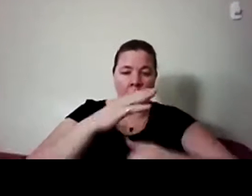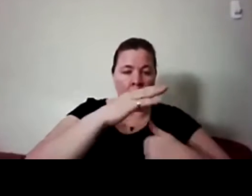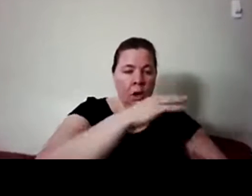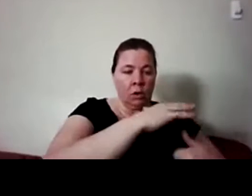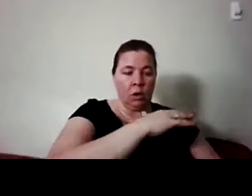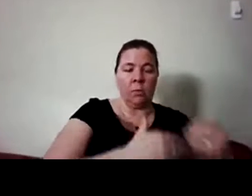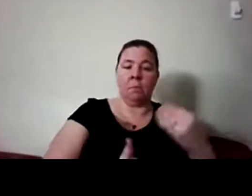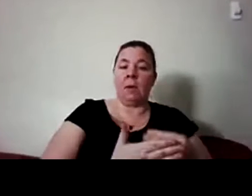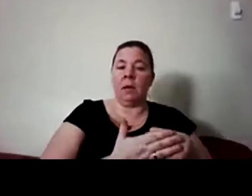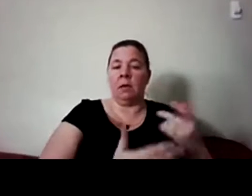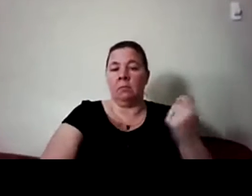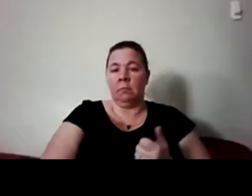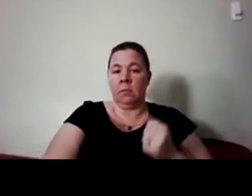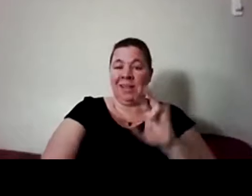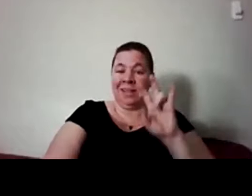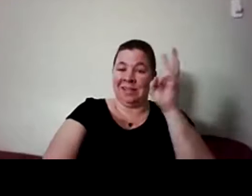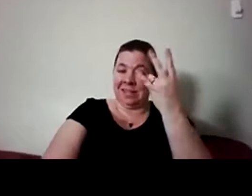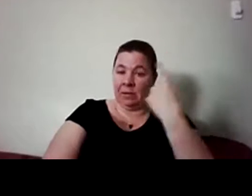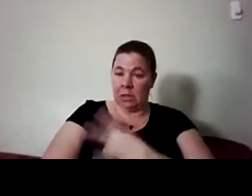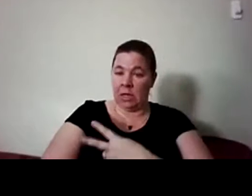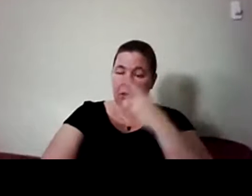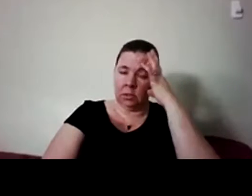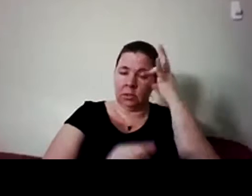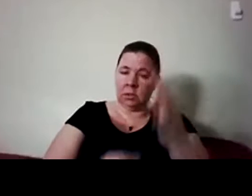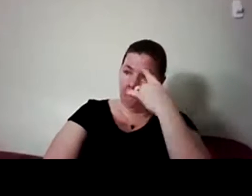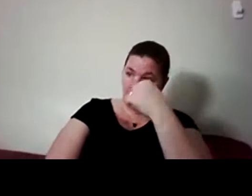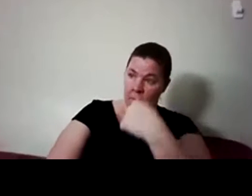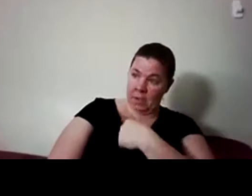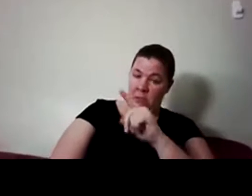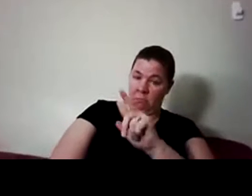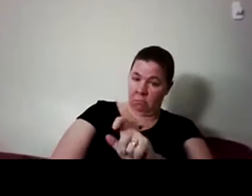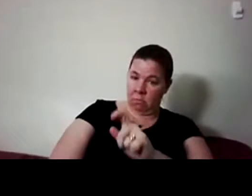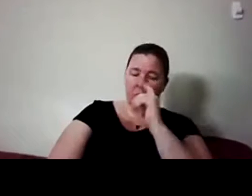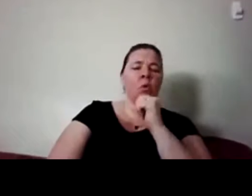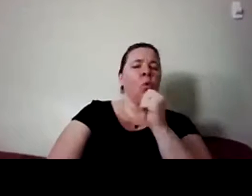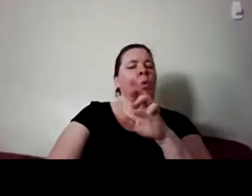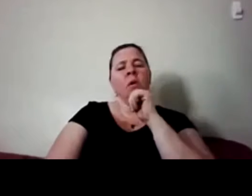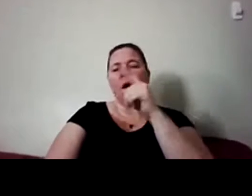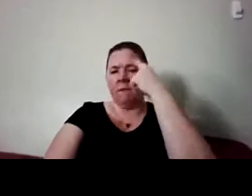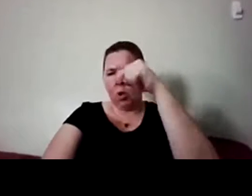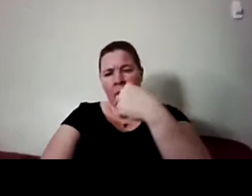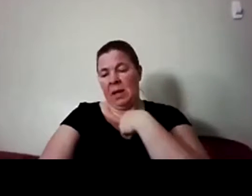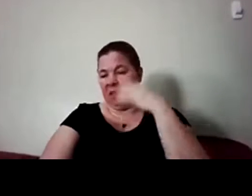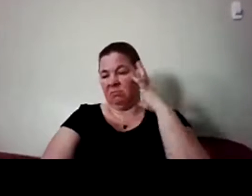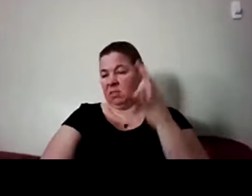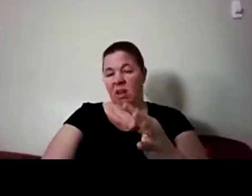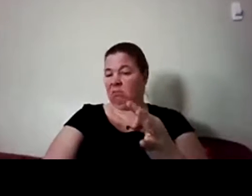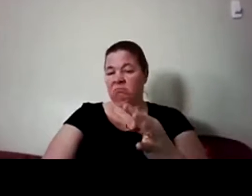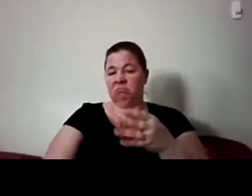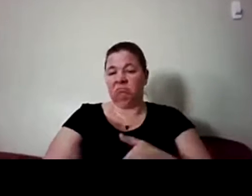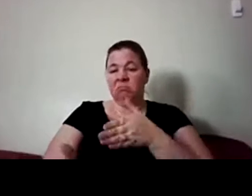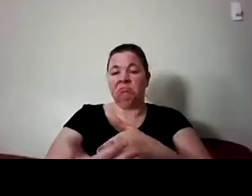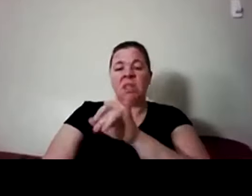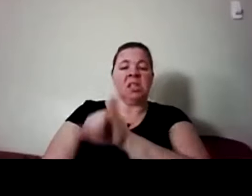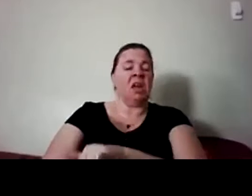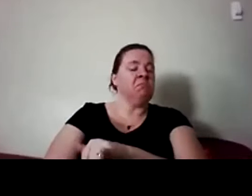commission. Well, you have 7 days to decide. Is this for me? Is this not for me? If you decide it's not for you, not a problem.